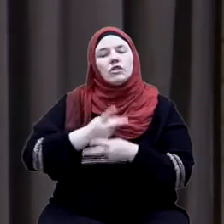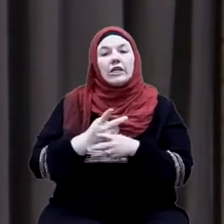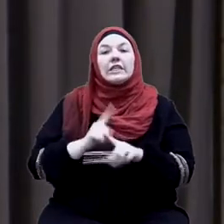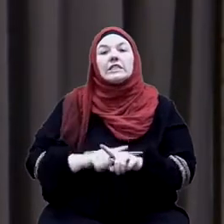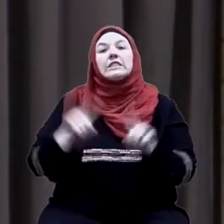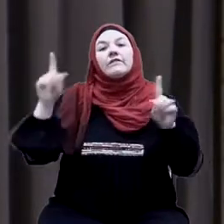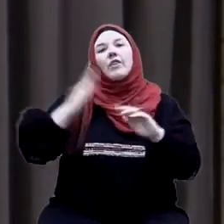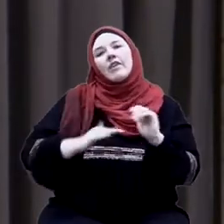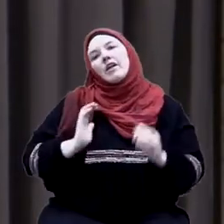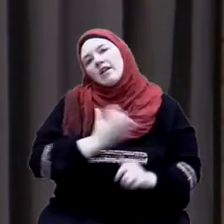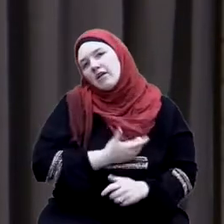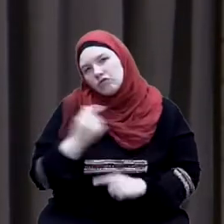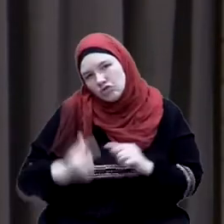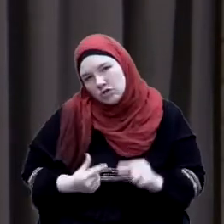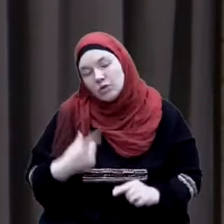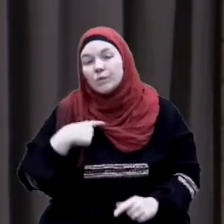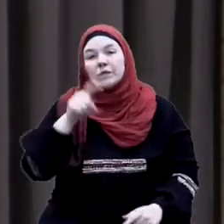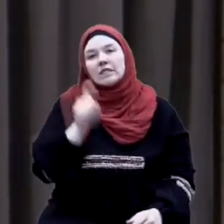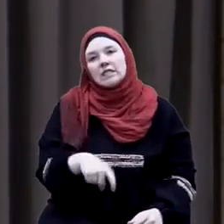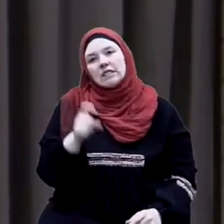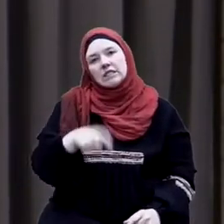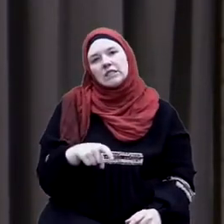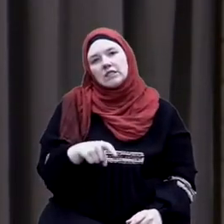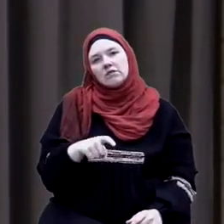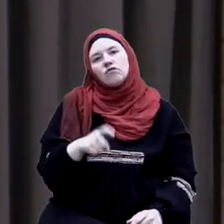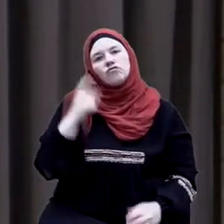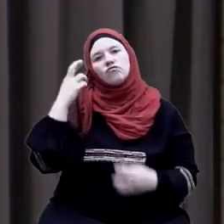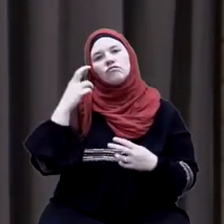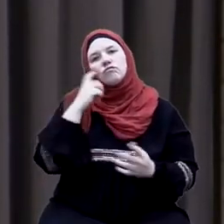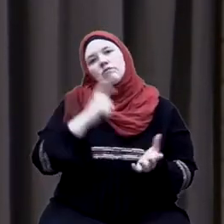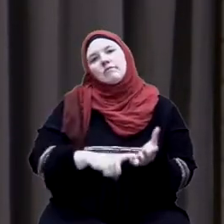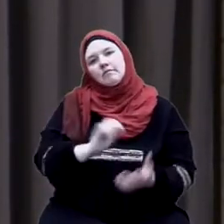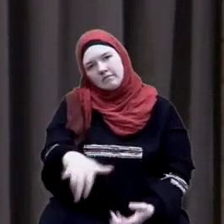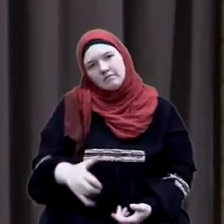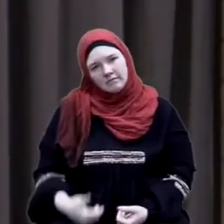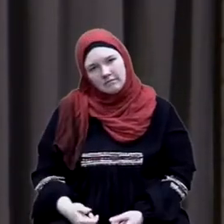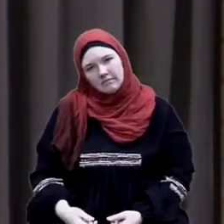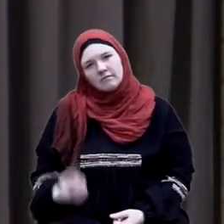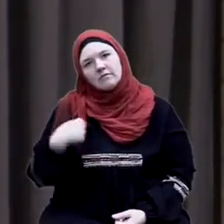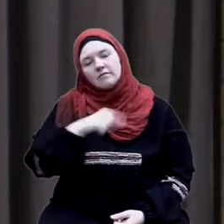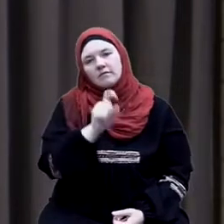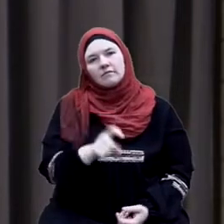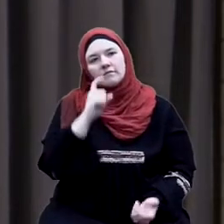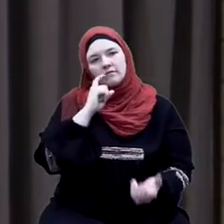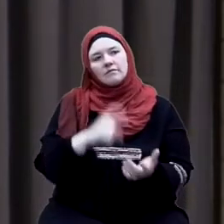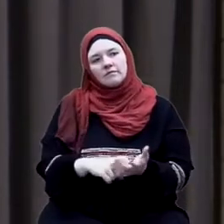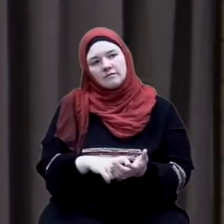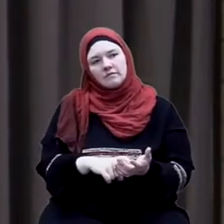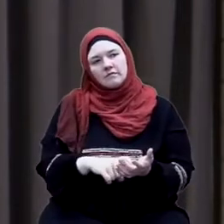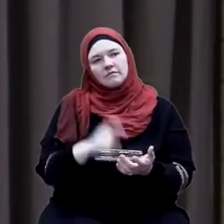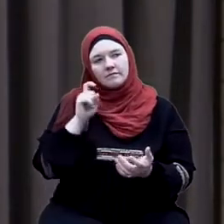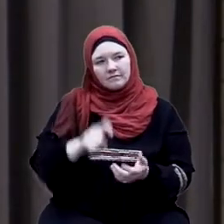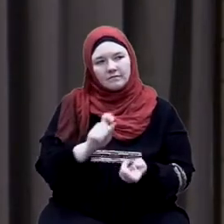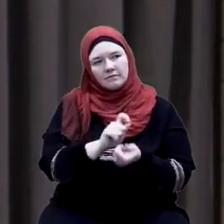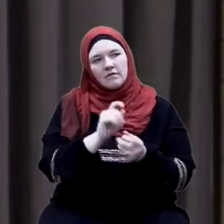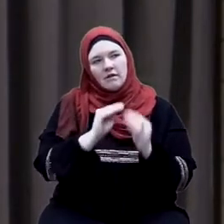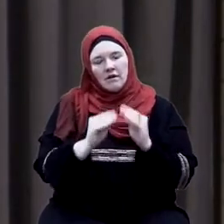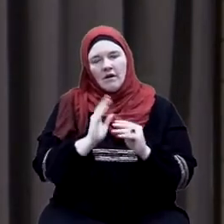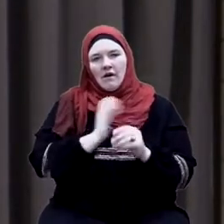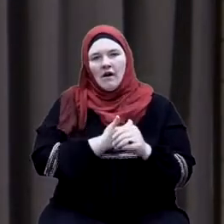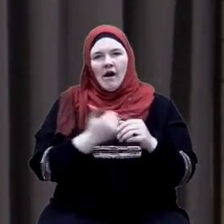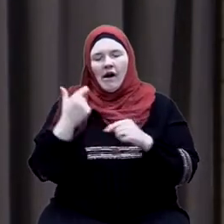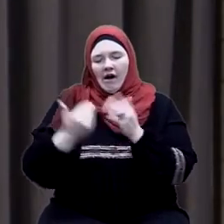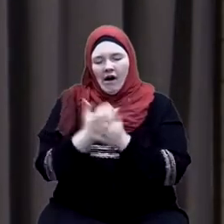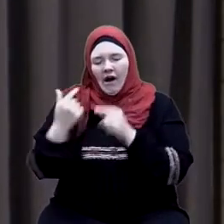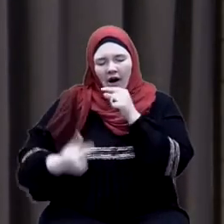than our generation. We need to come to this recognition. We need to come to this recognition as Muslims